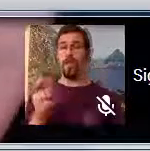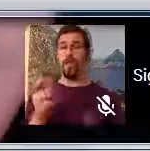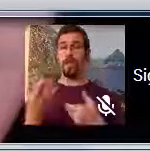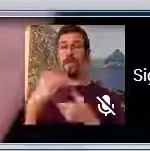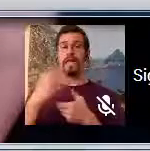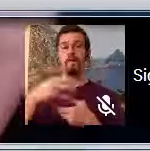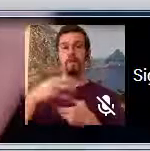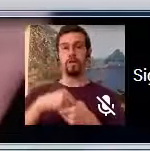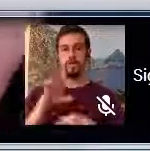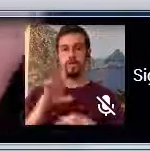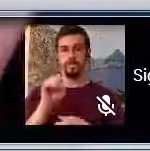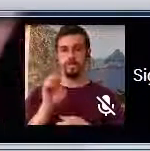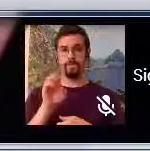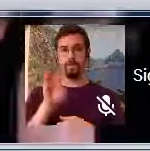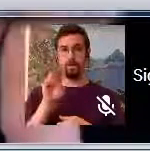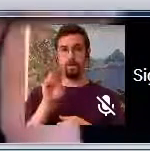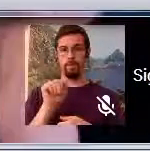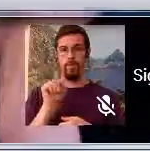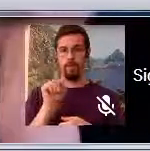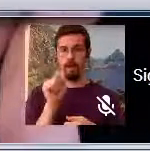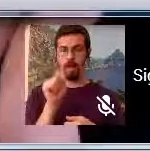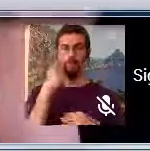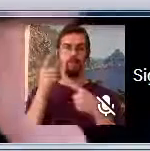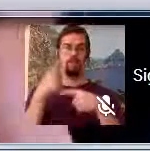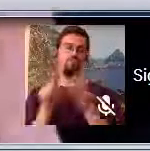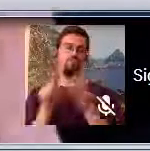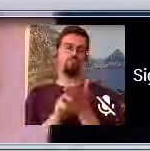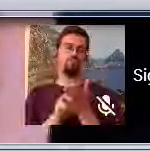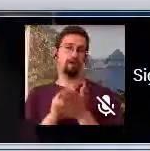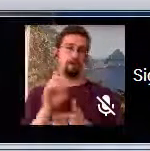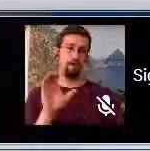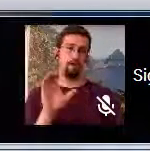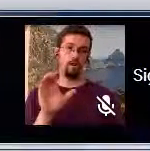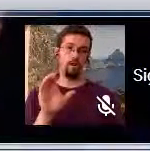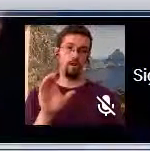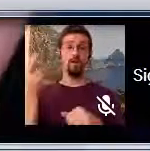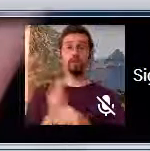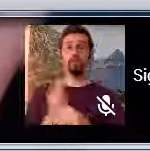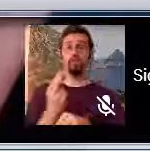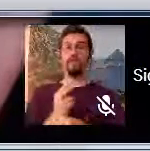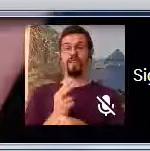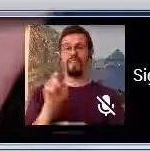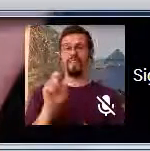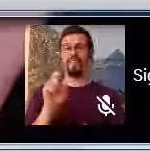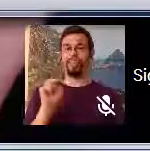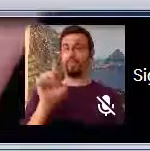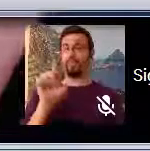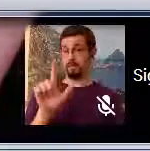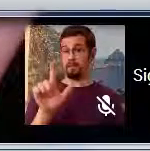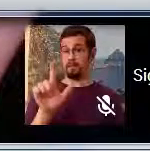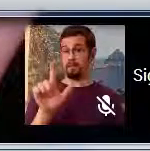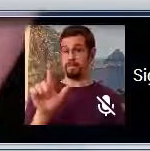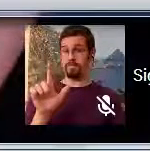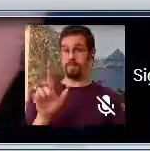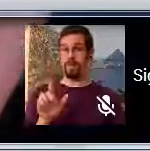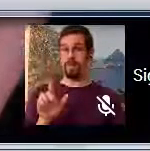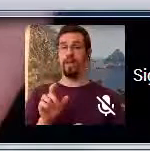format for the SignWriting documents using XML, which